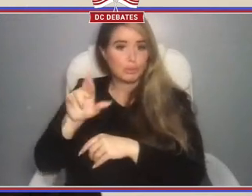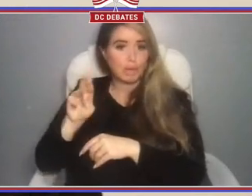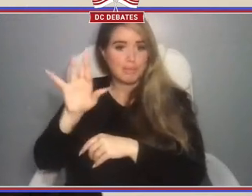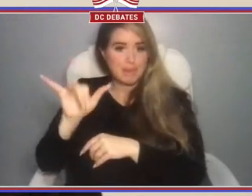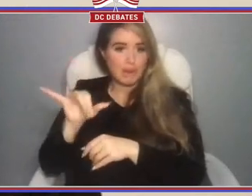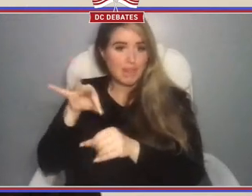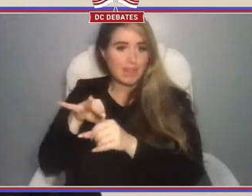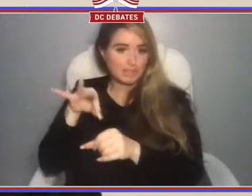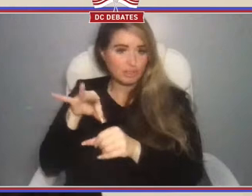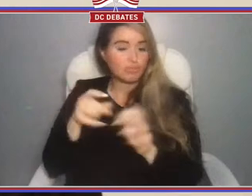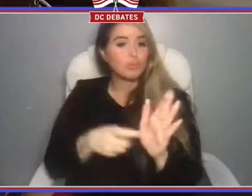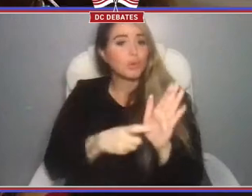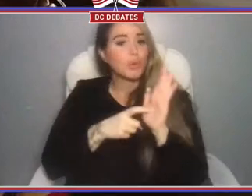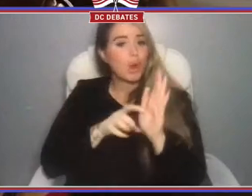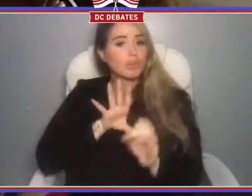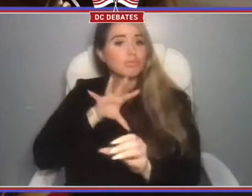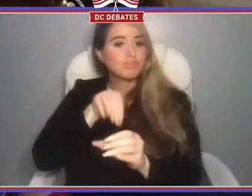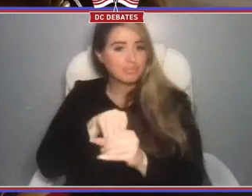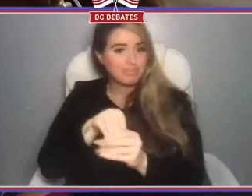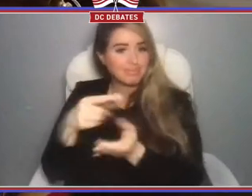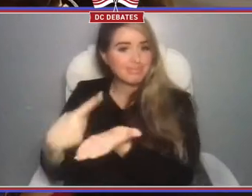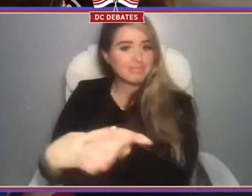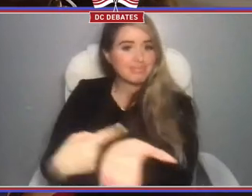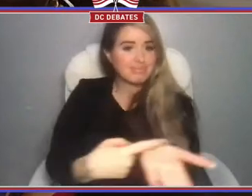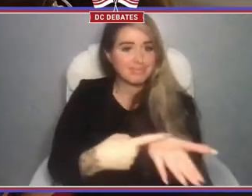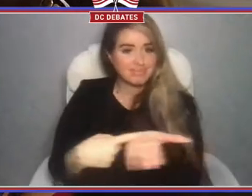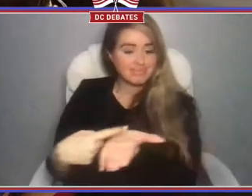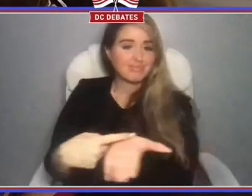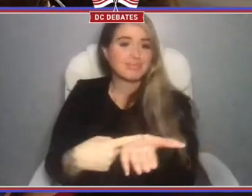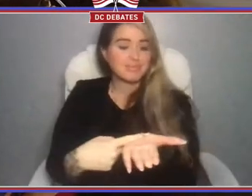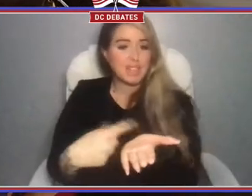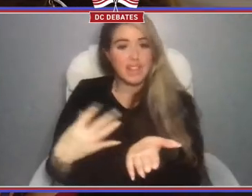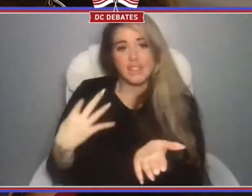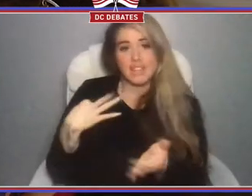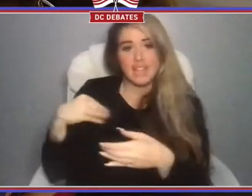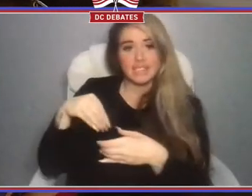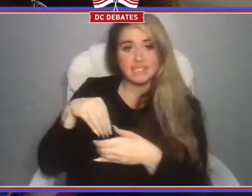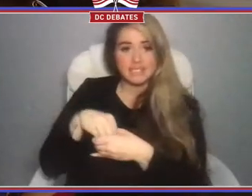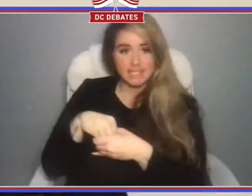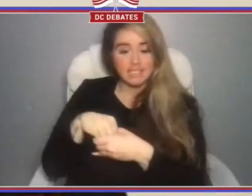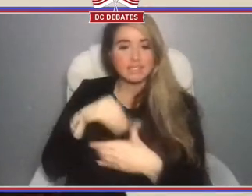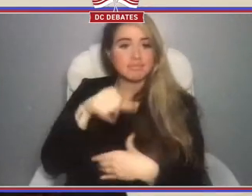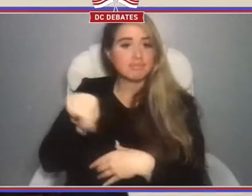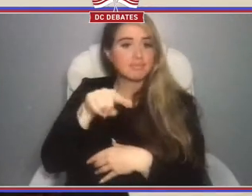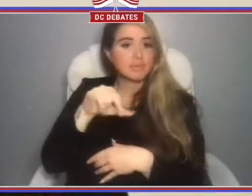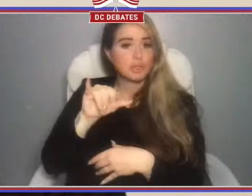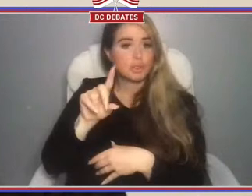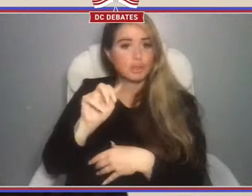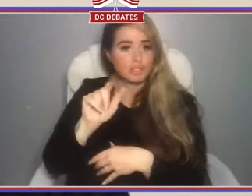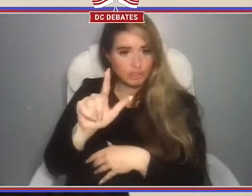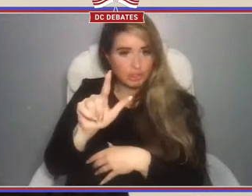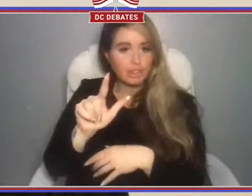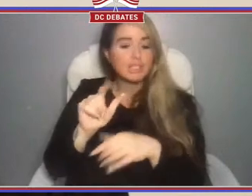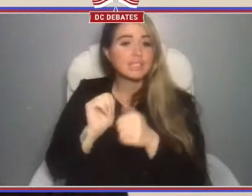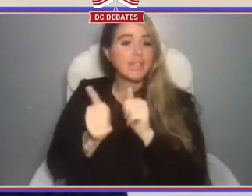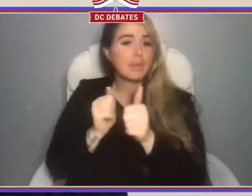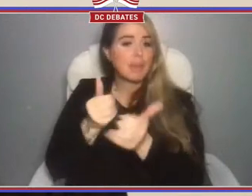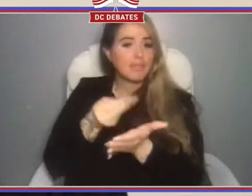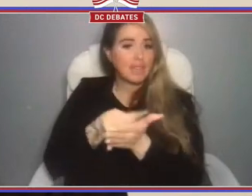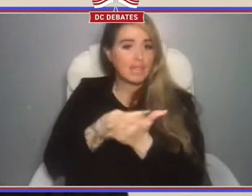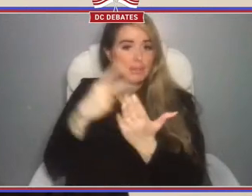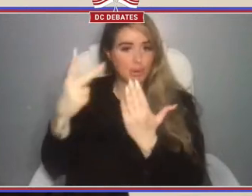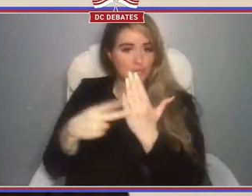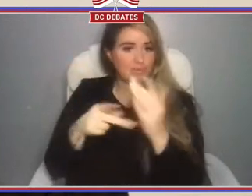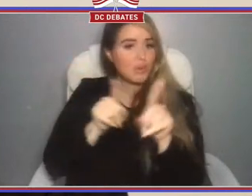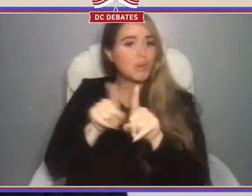take part in the debates. Candidates in the traditional campaign finance program are also invited to